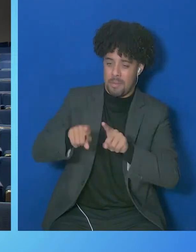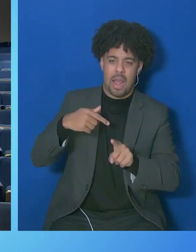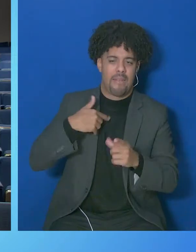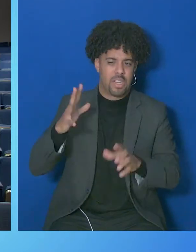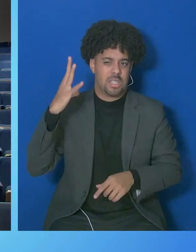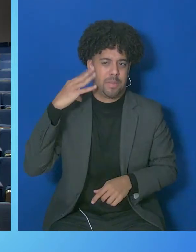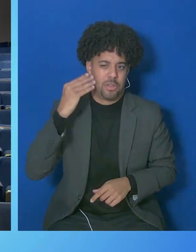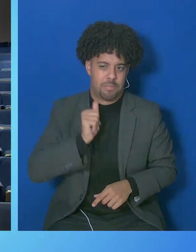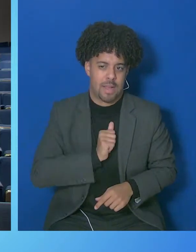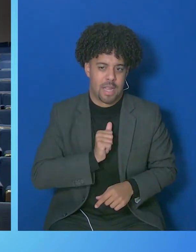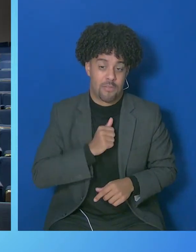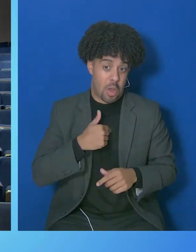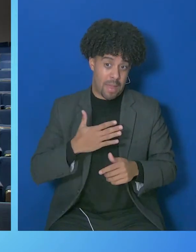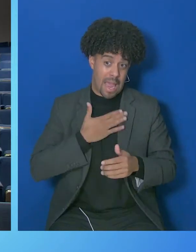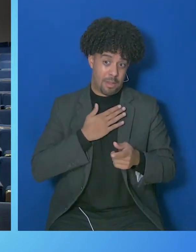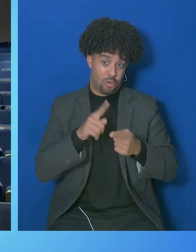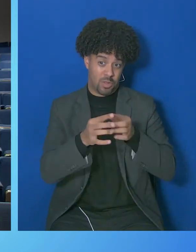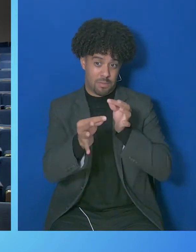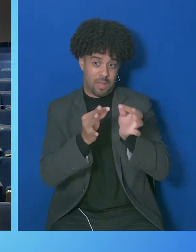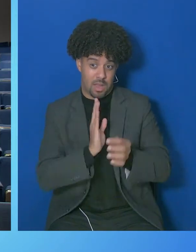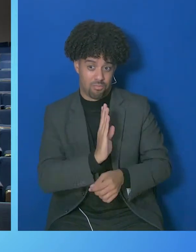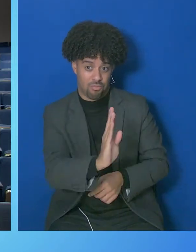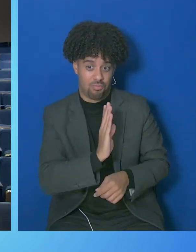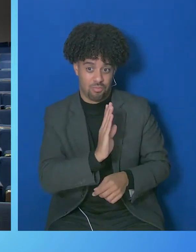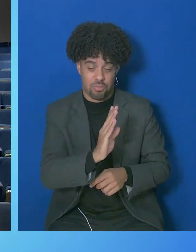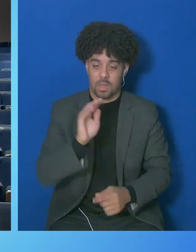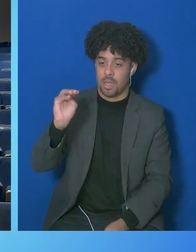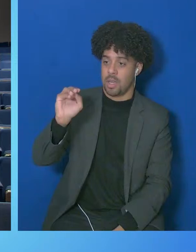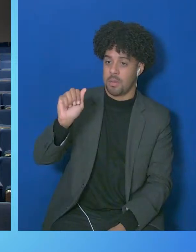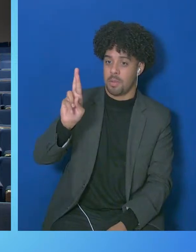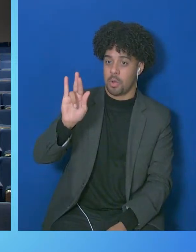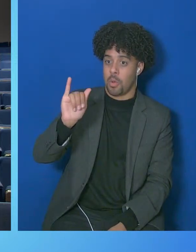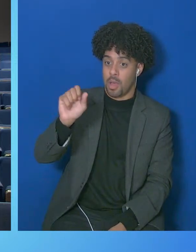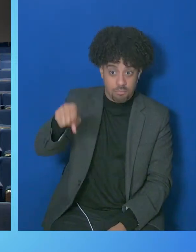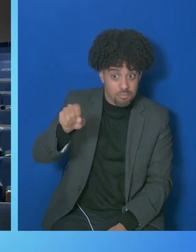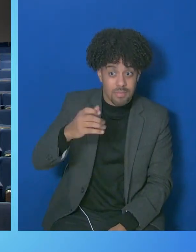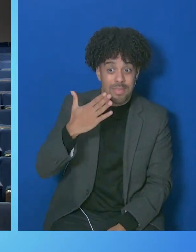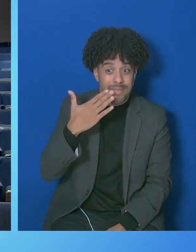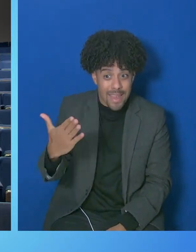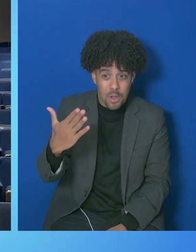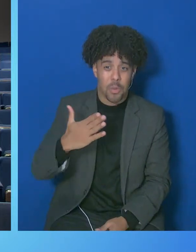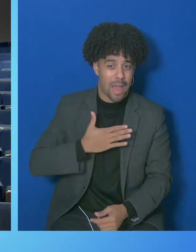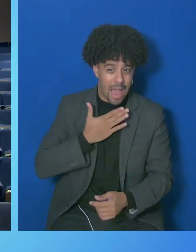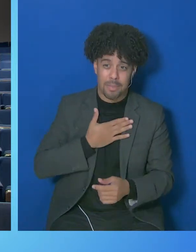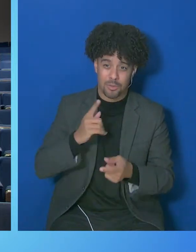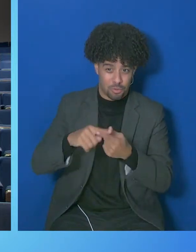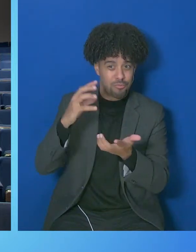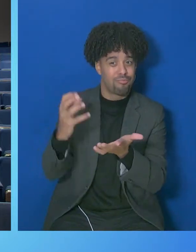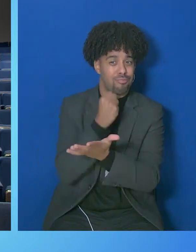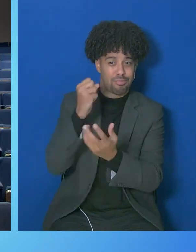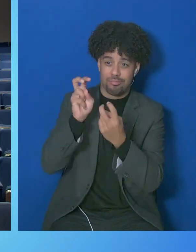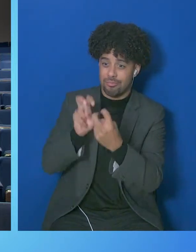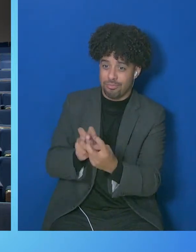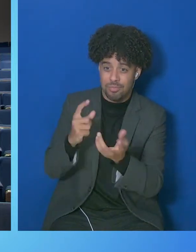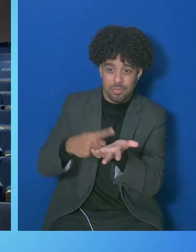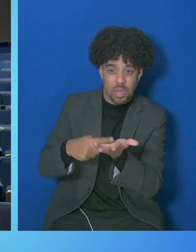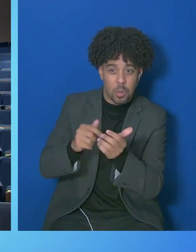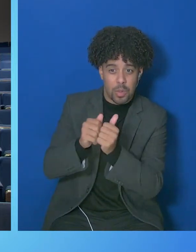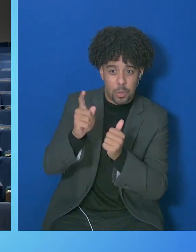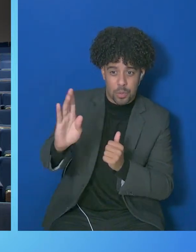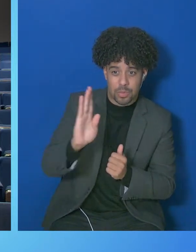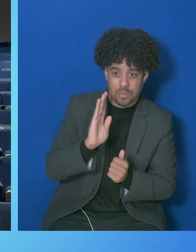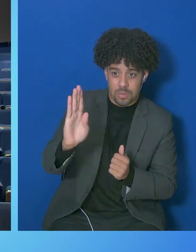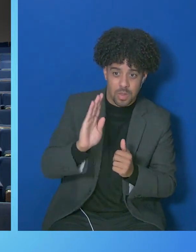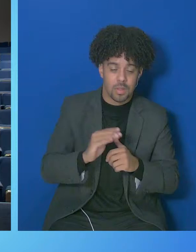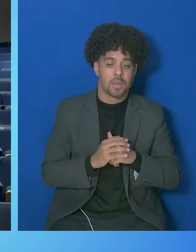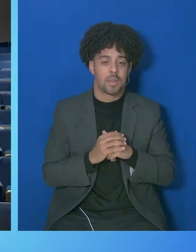Thank you, ma'am. I'm very happy to take you up on that. Absolutely. Great. Just some suggestions from some